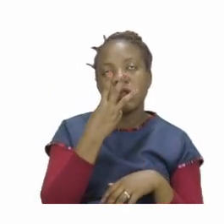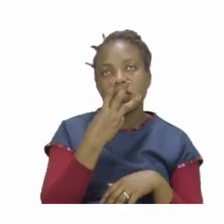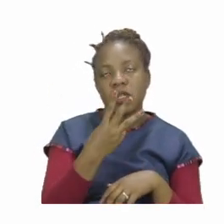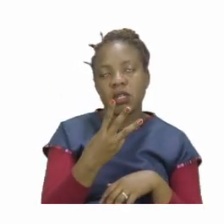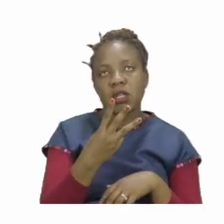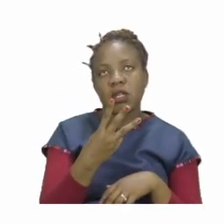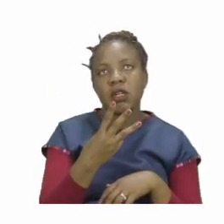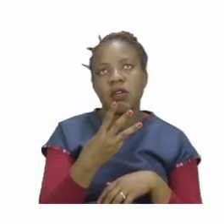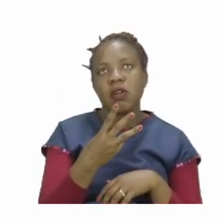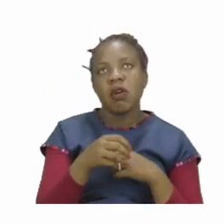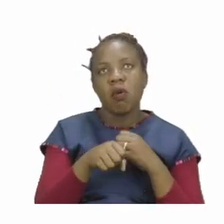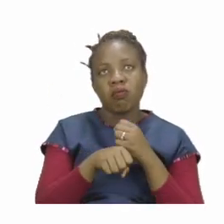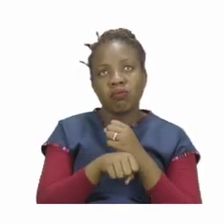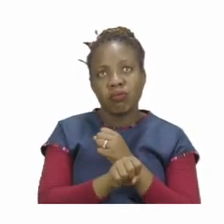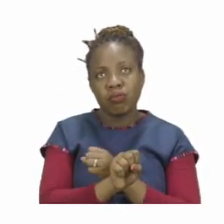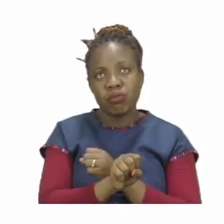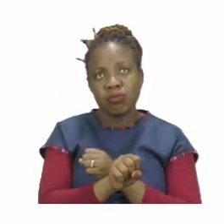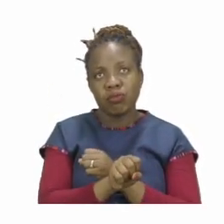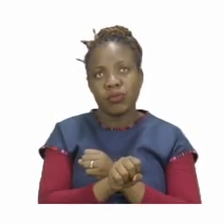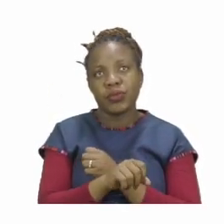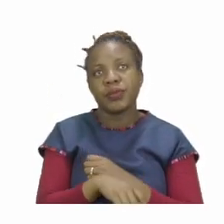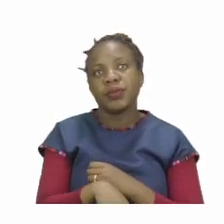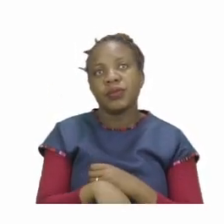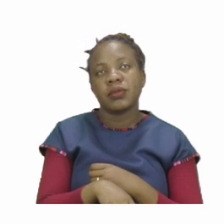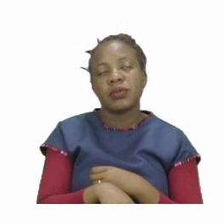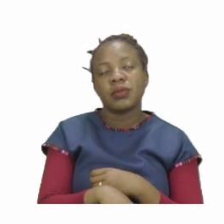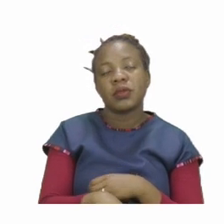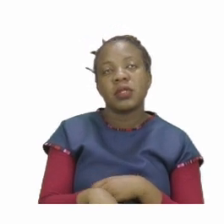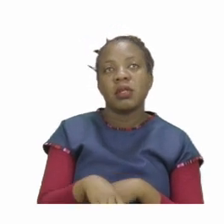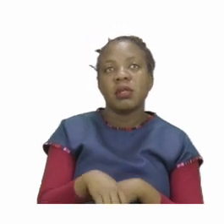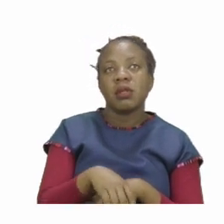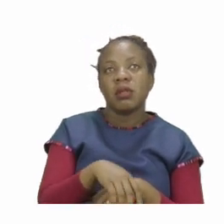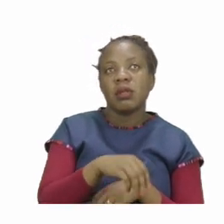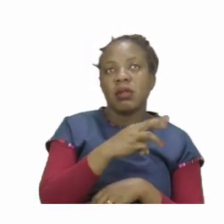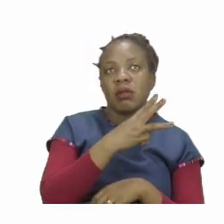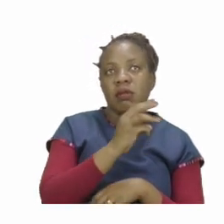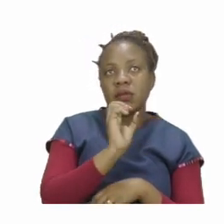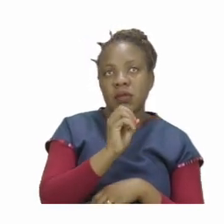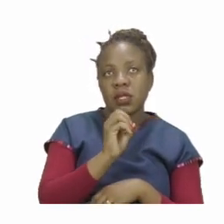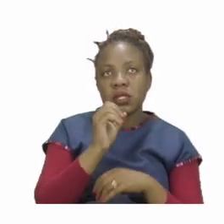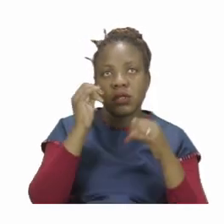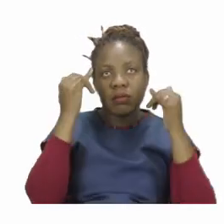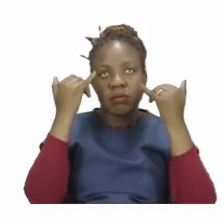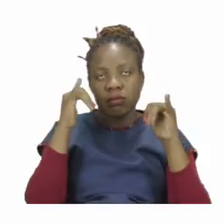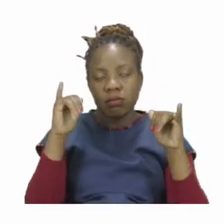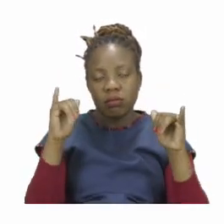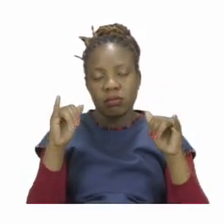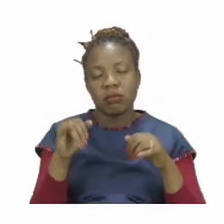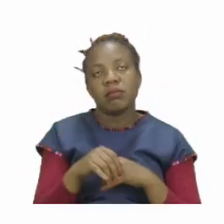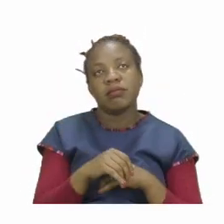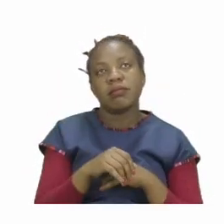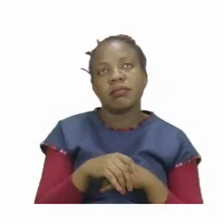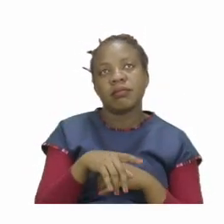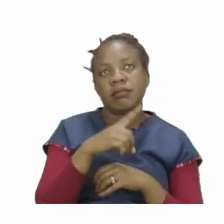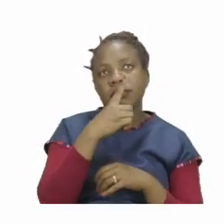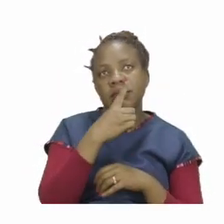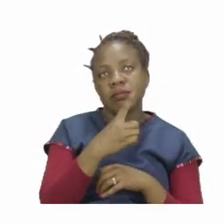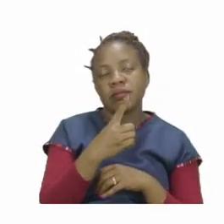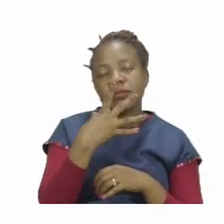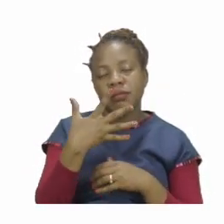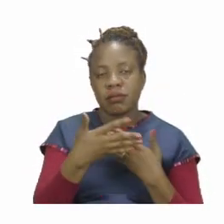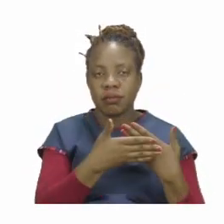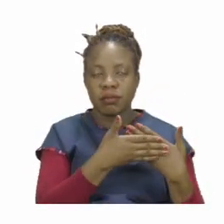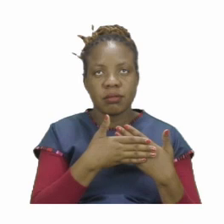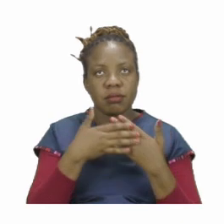One more time. There are 30 cows, 15 calves,